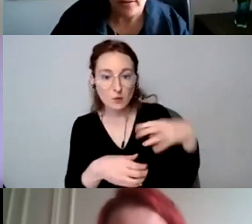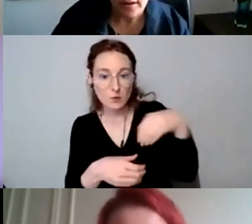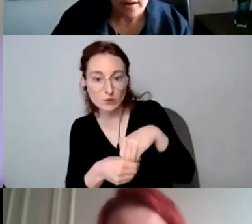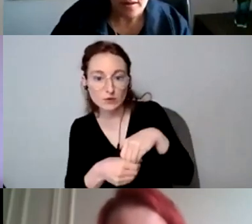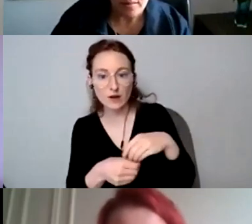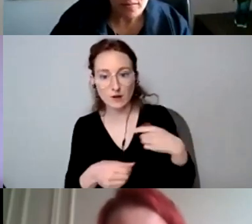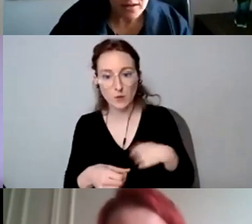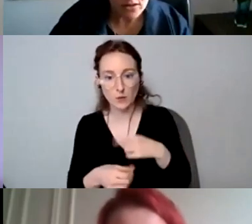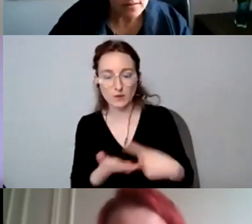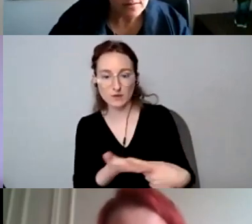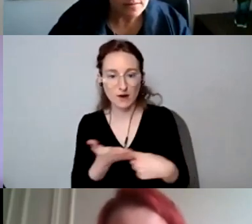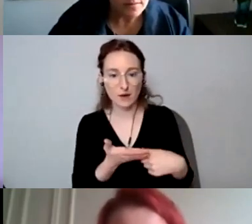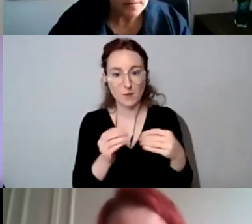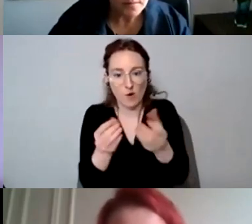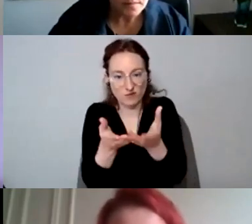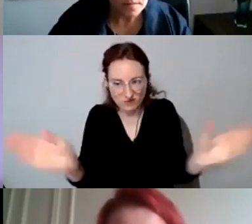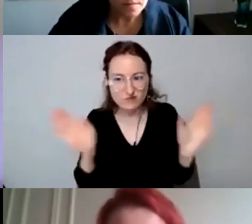expansive fashion.